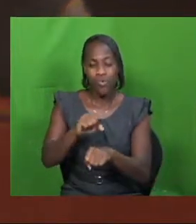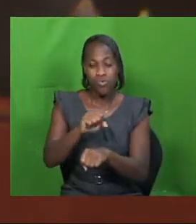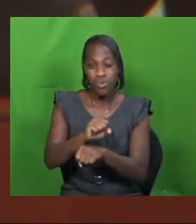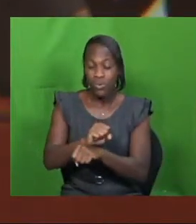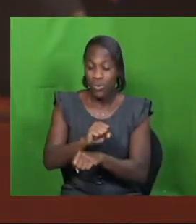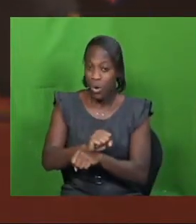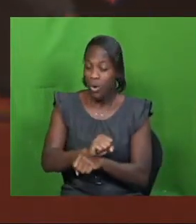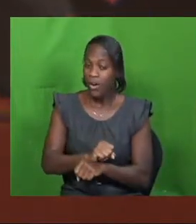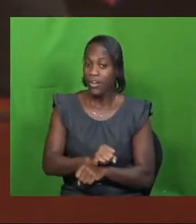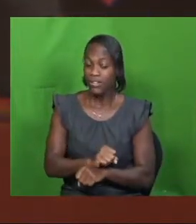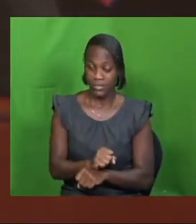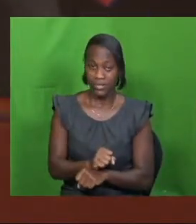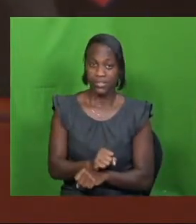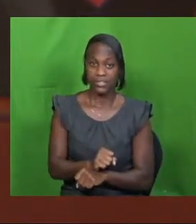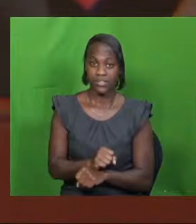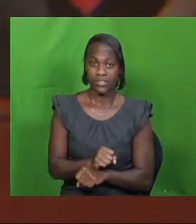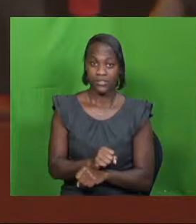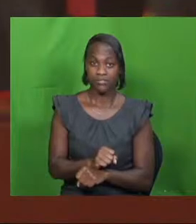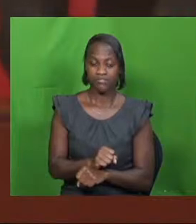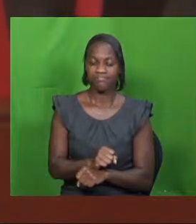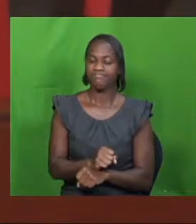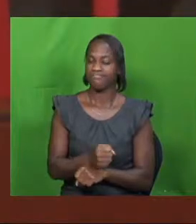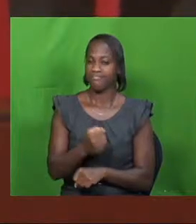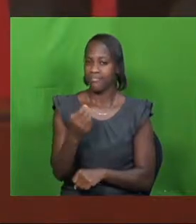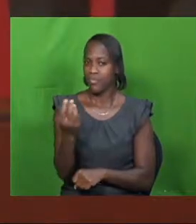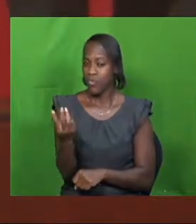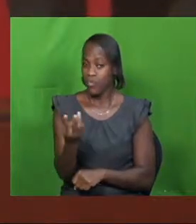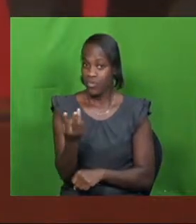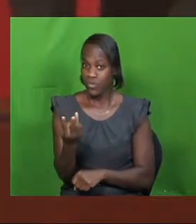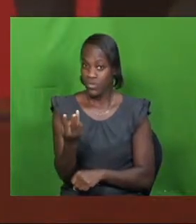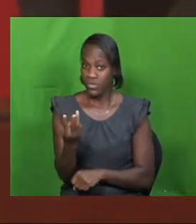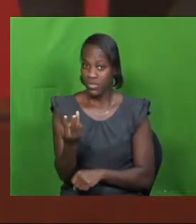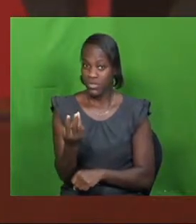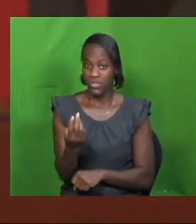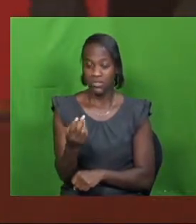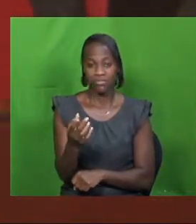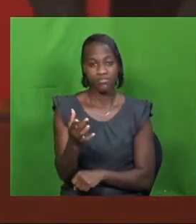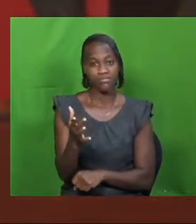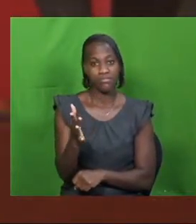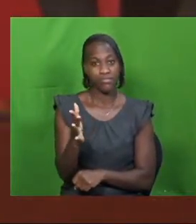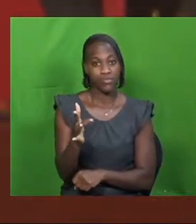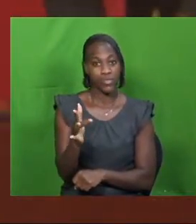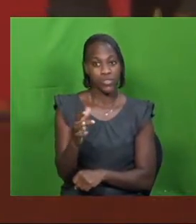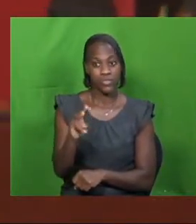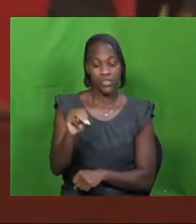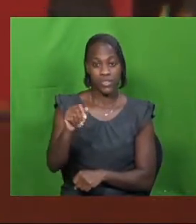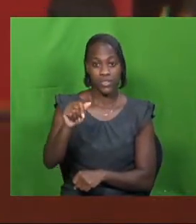proceedings of Wednesday, 25th May,